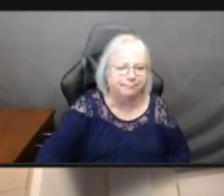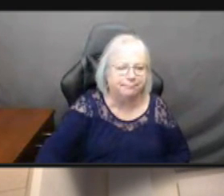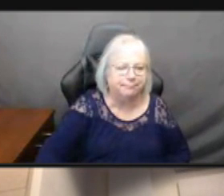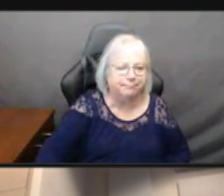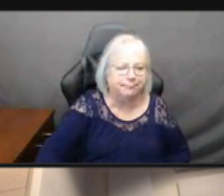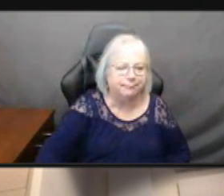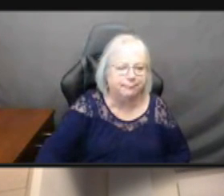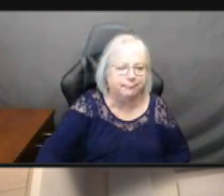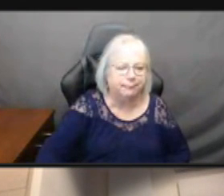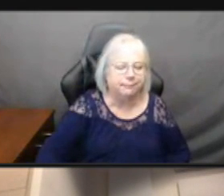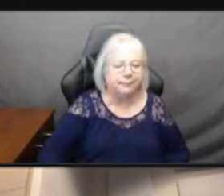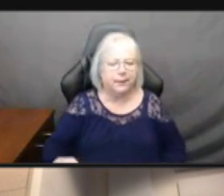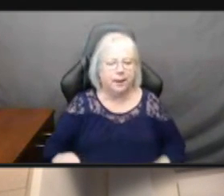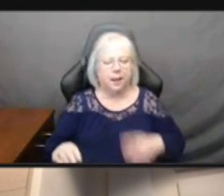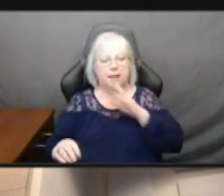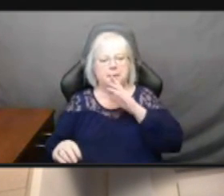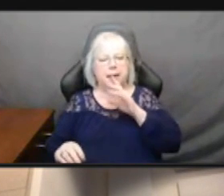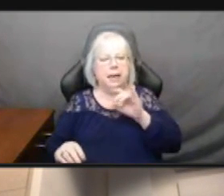Shalom alaikum.